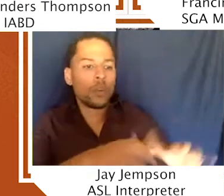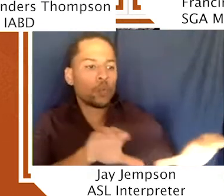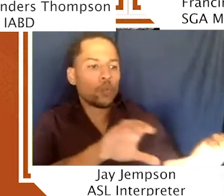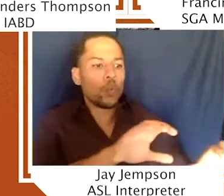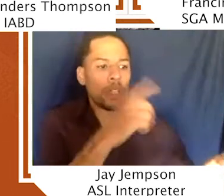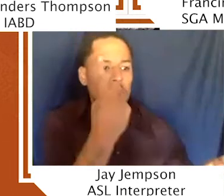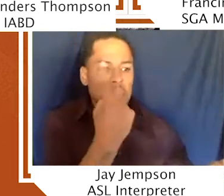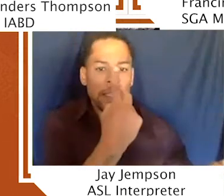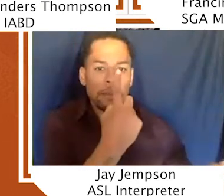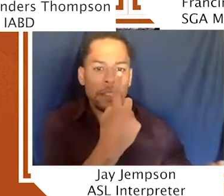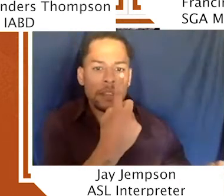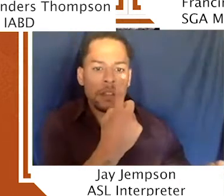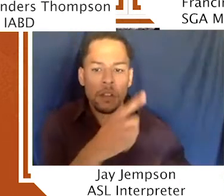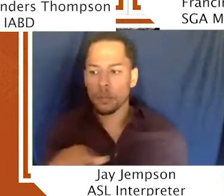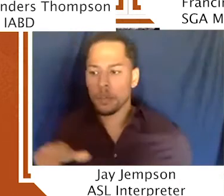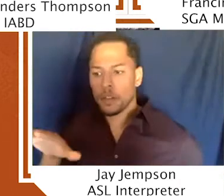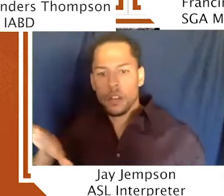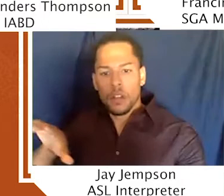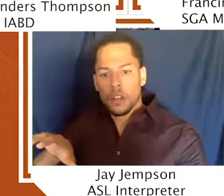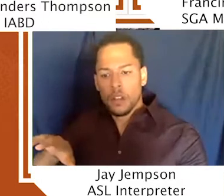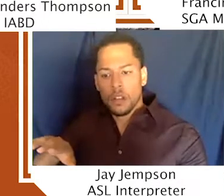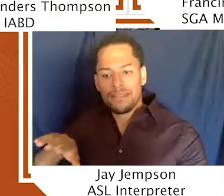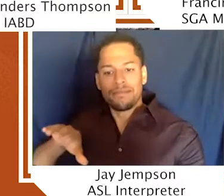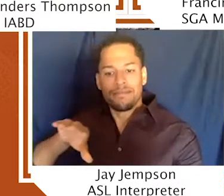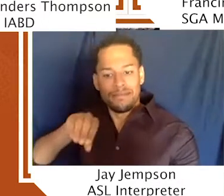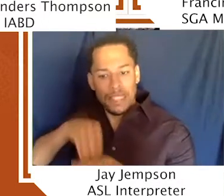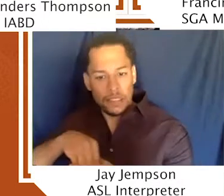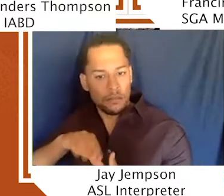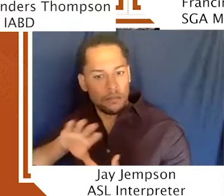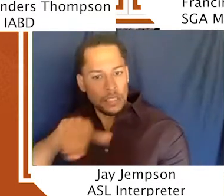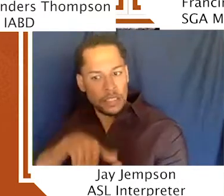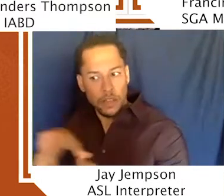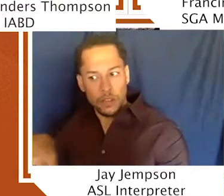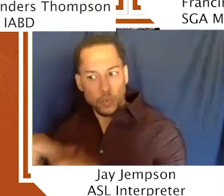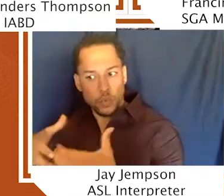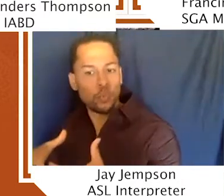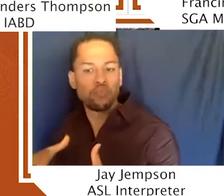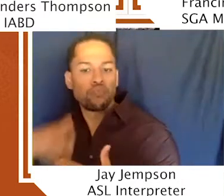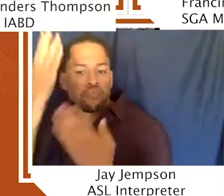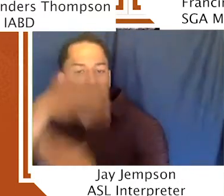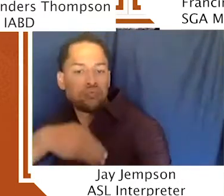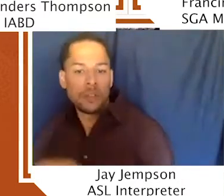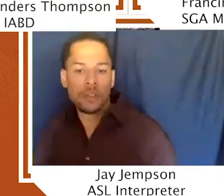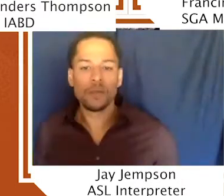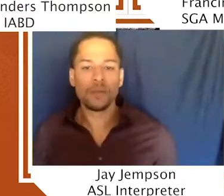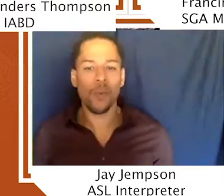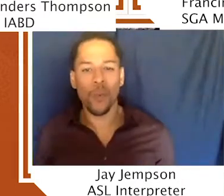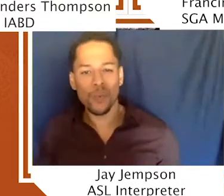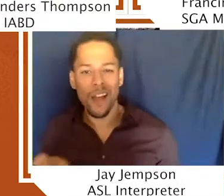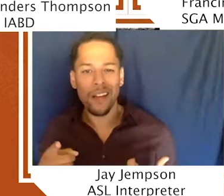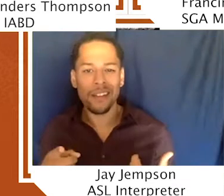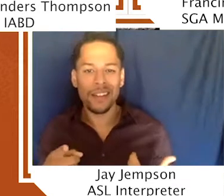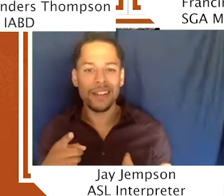That's strategy. And that has to be corrected. Because as long as that happens, silos